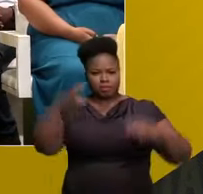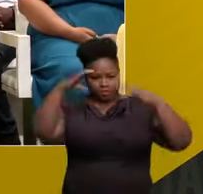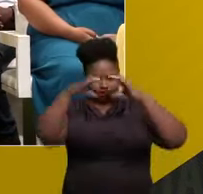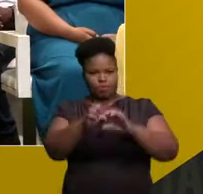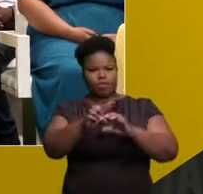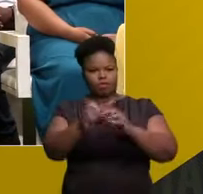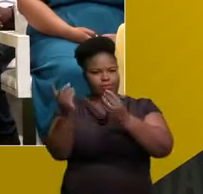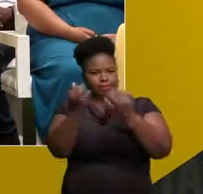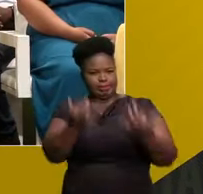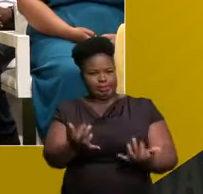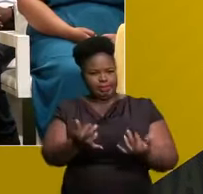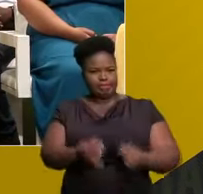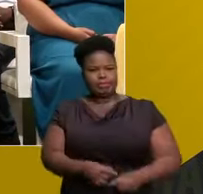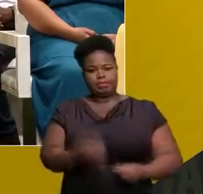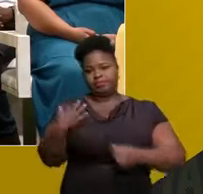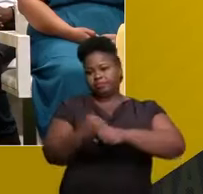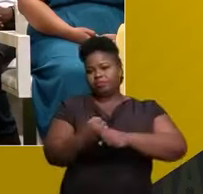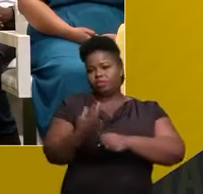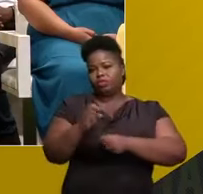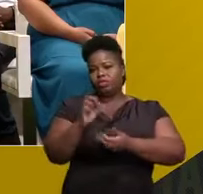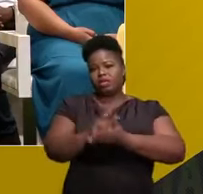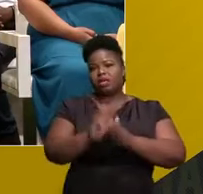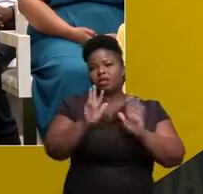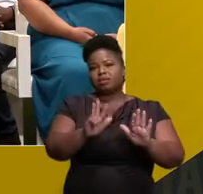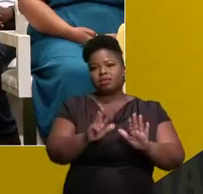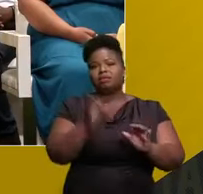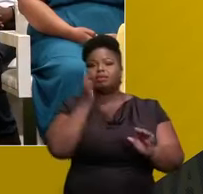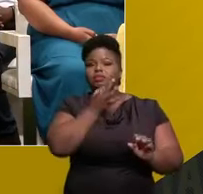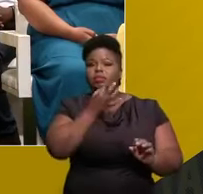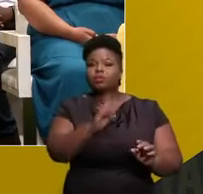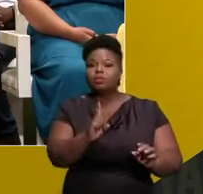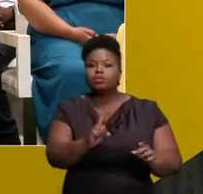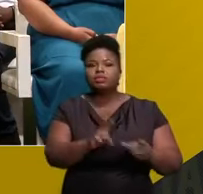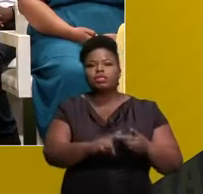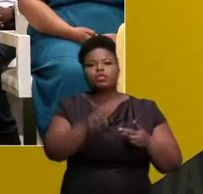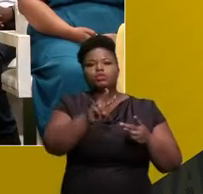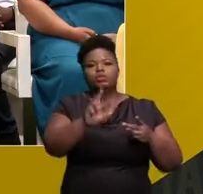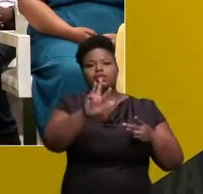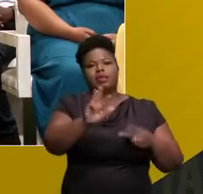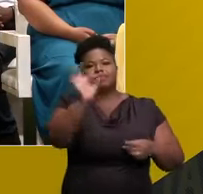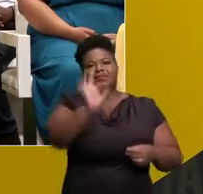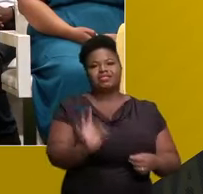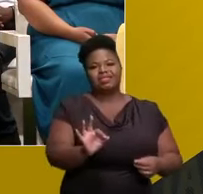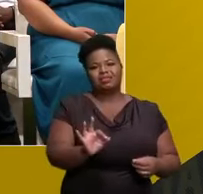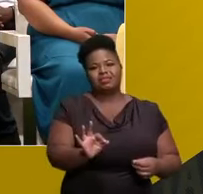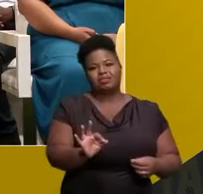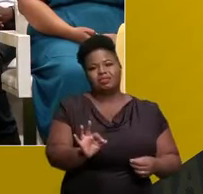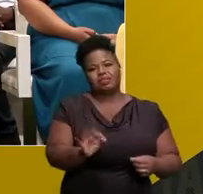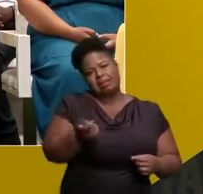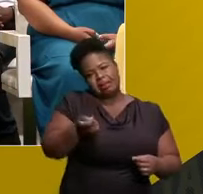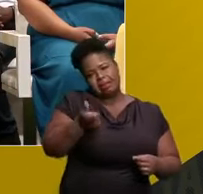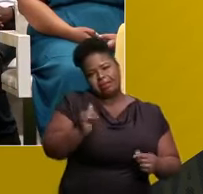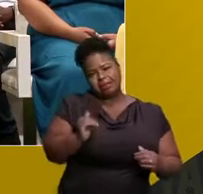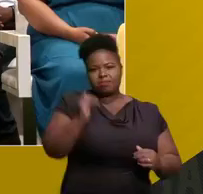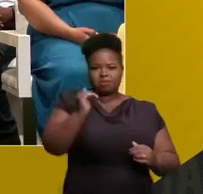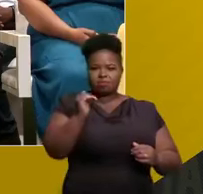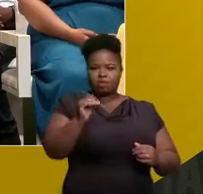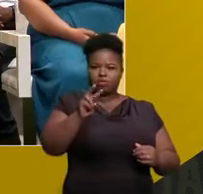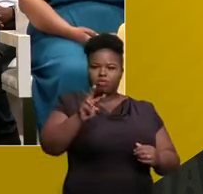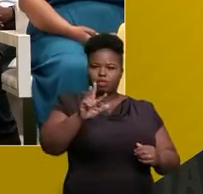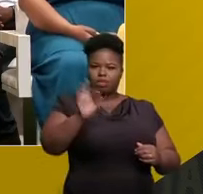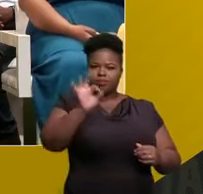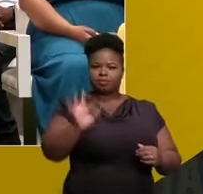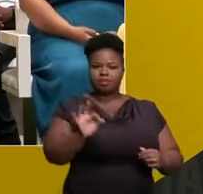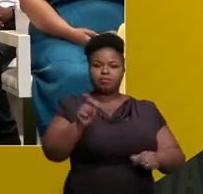on the statistic. In 2019 statistic ire at least 29%, and just even slightly above 29% of